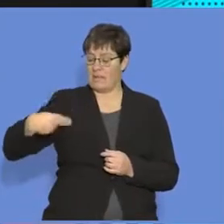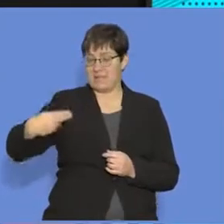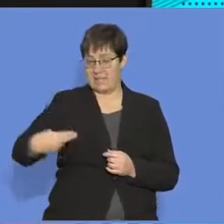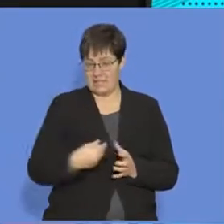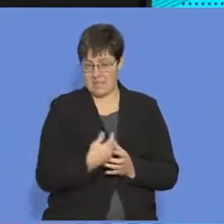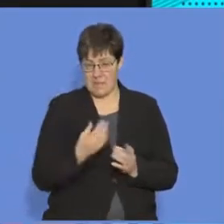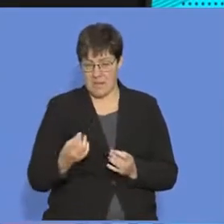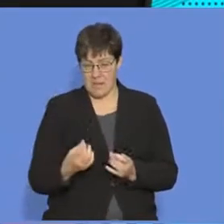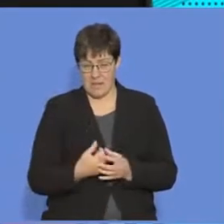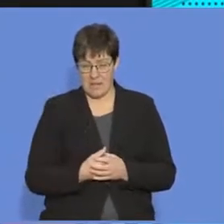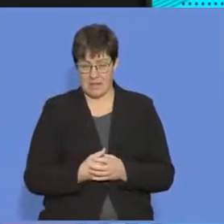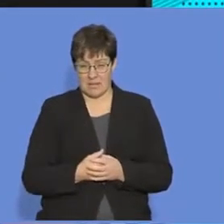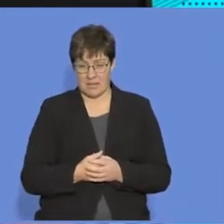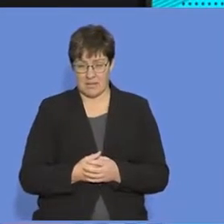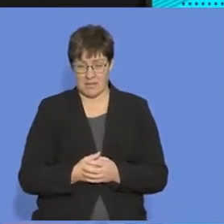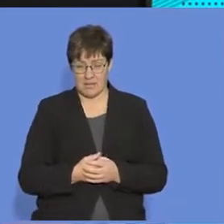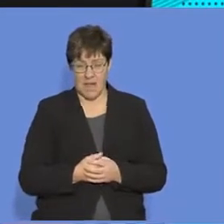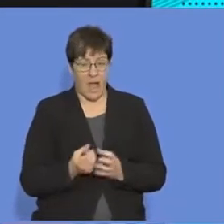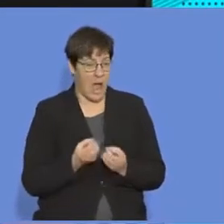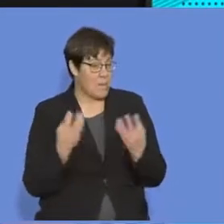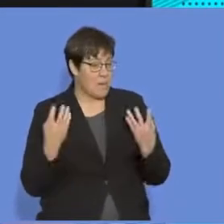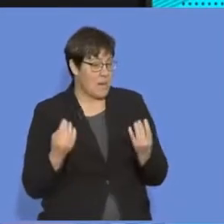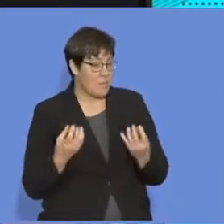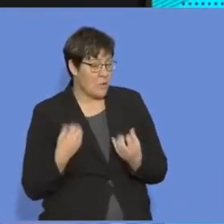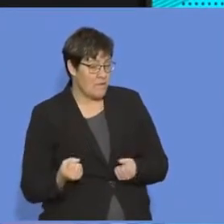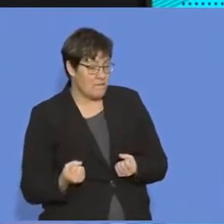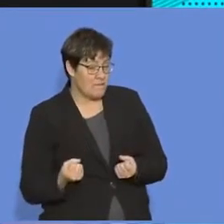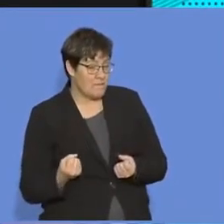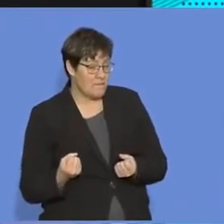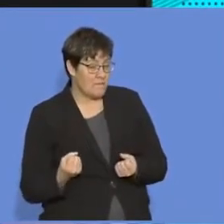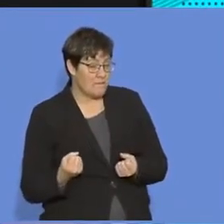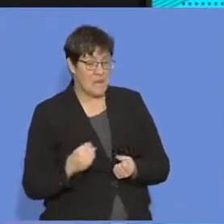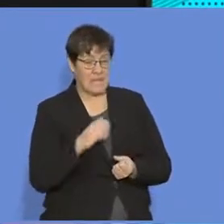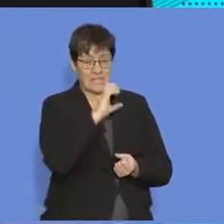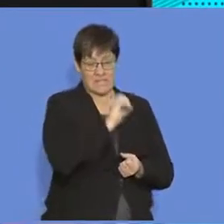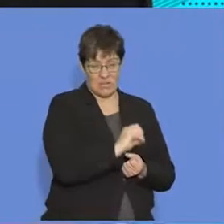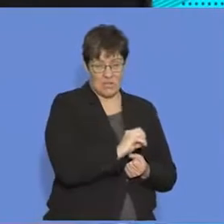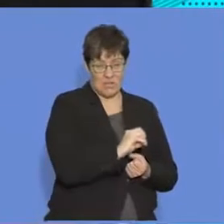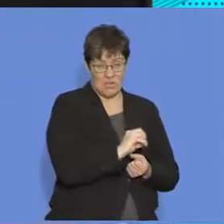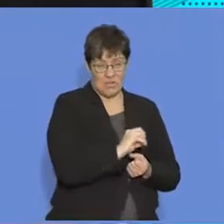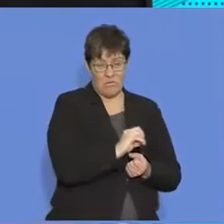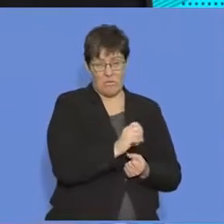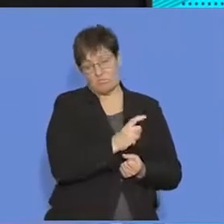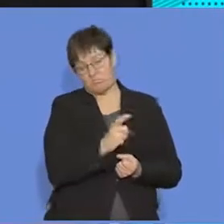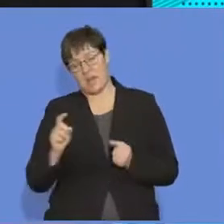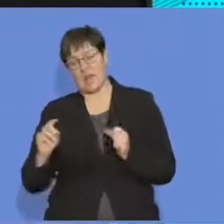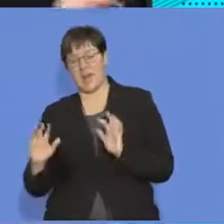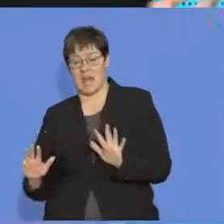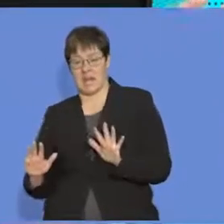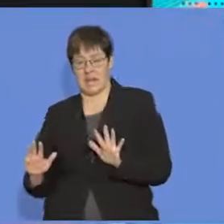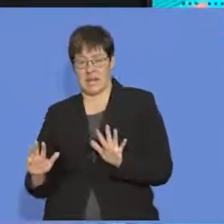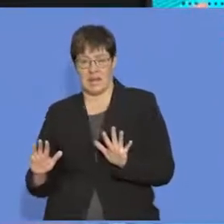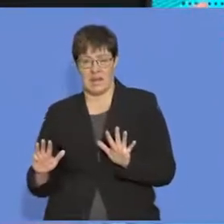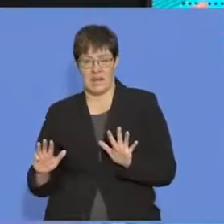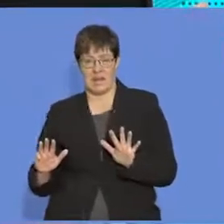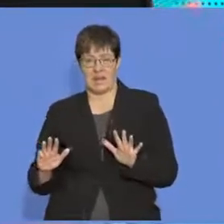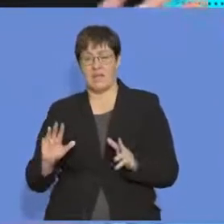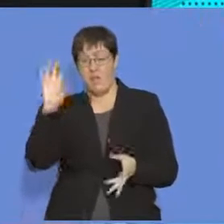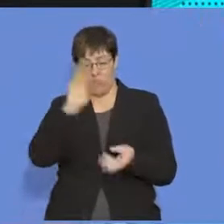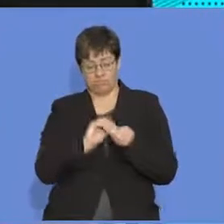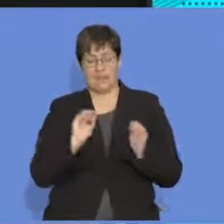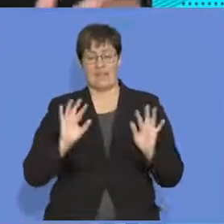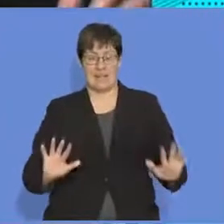but I'm repeating digits. How many numbers do we have? 0 to 10 to 9.